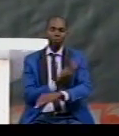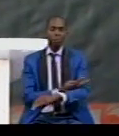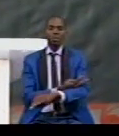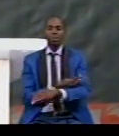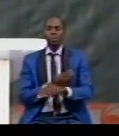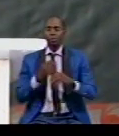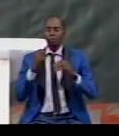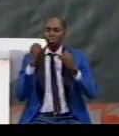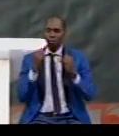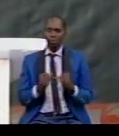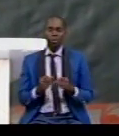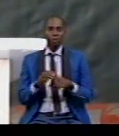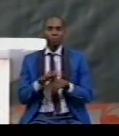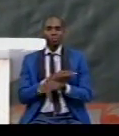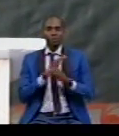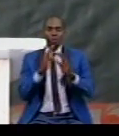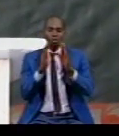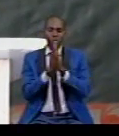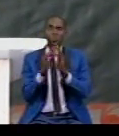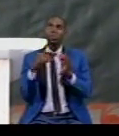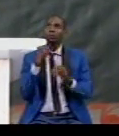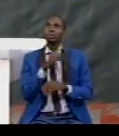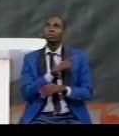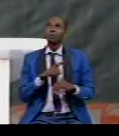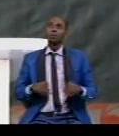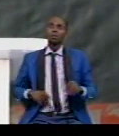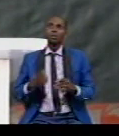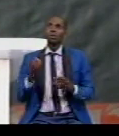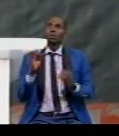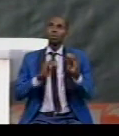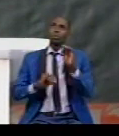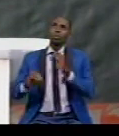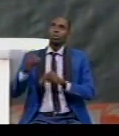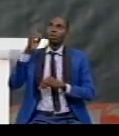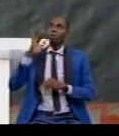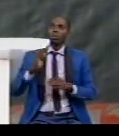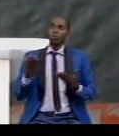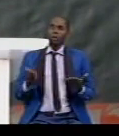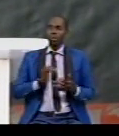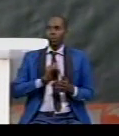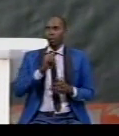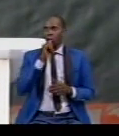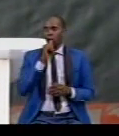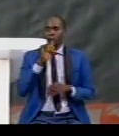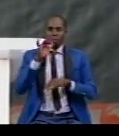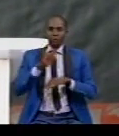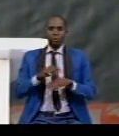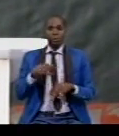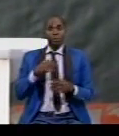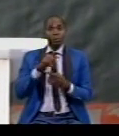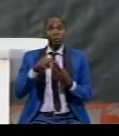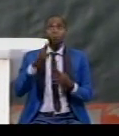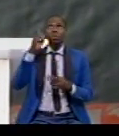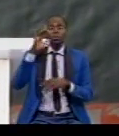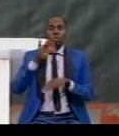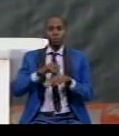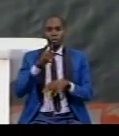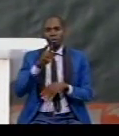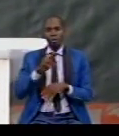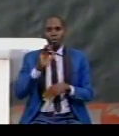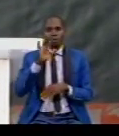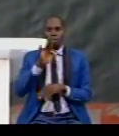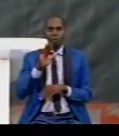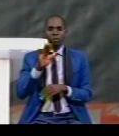powerful. Anything in his word you're going to observe? Touch me. When God touches you, your mountain becomes